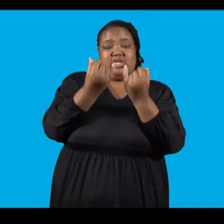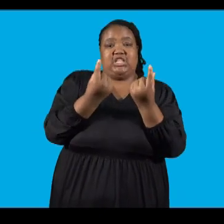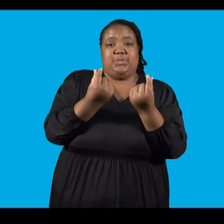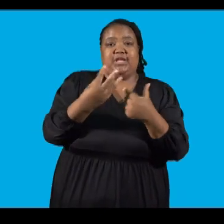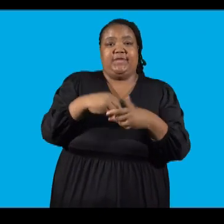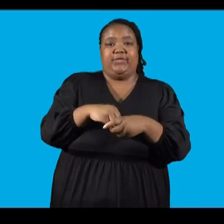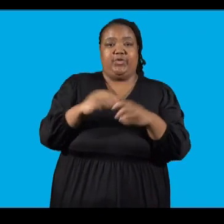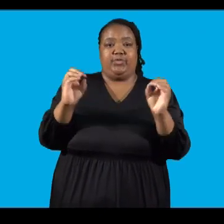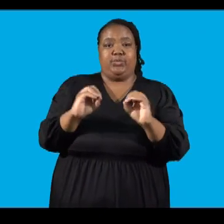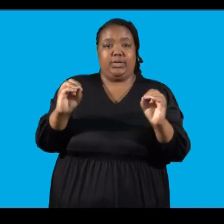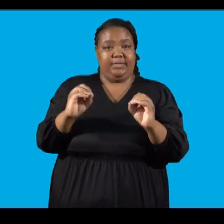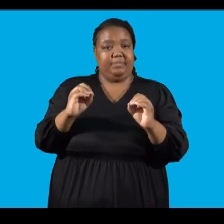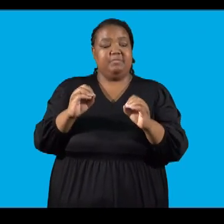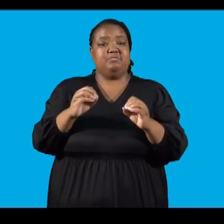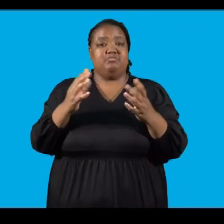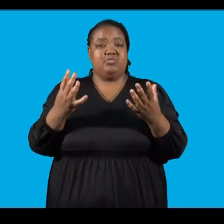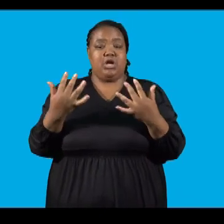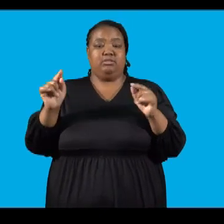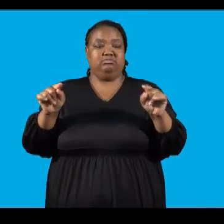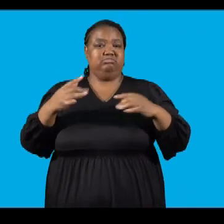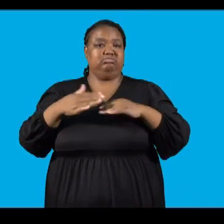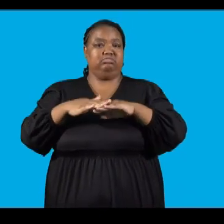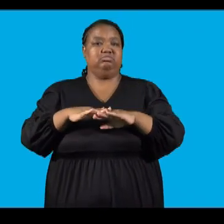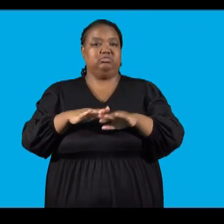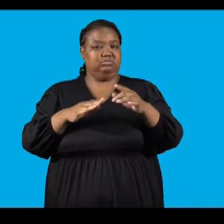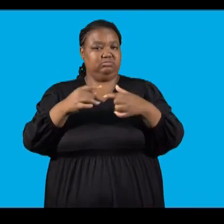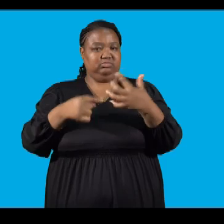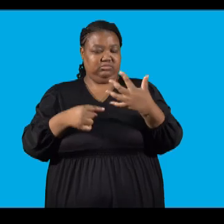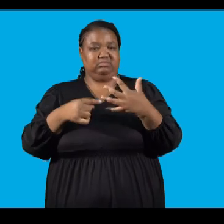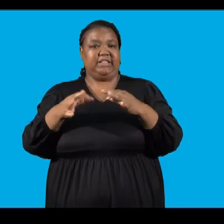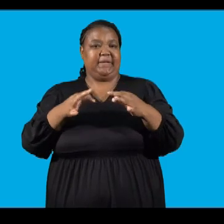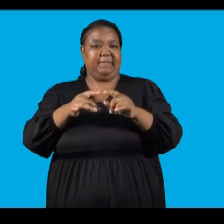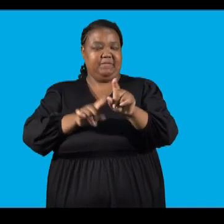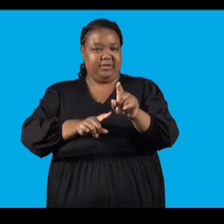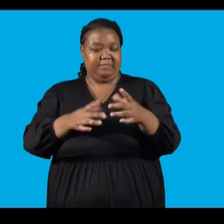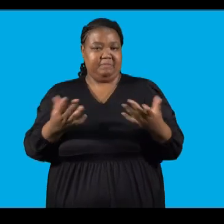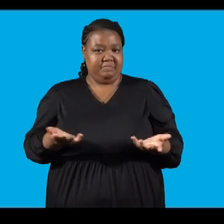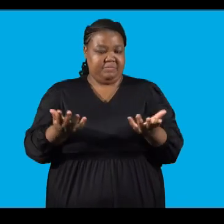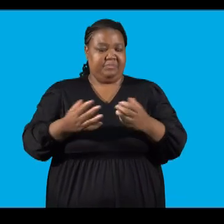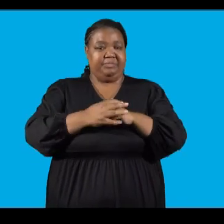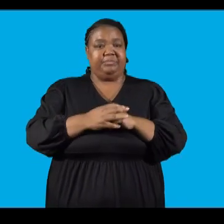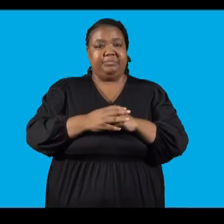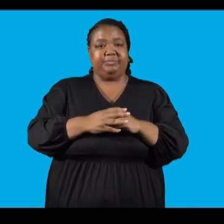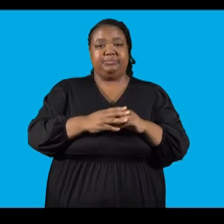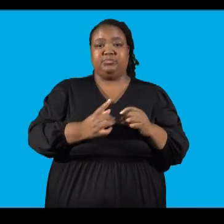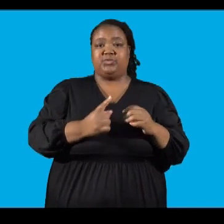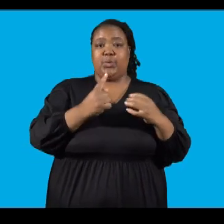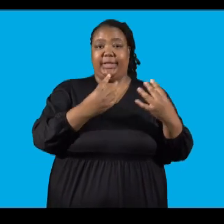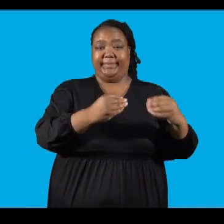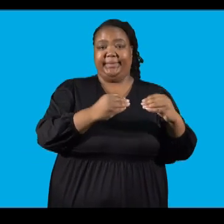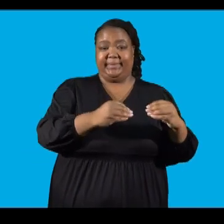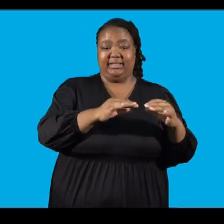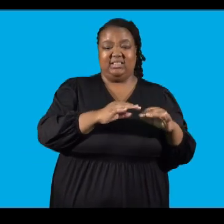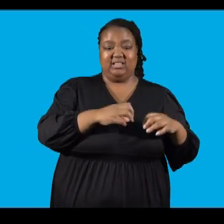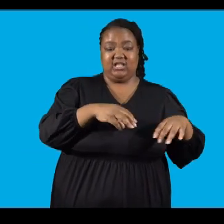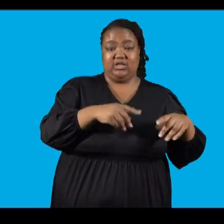non-price competition and the types of collusion. Instead of explaining how actions of